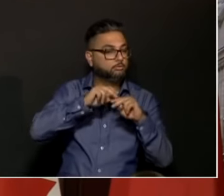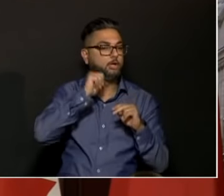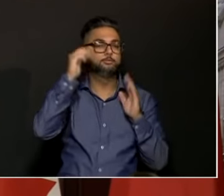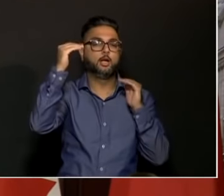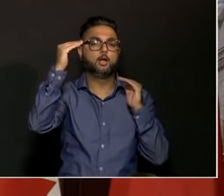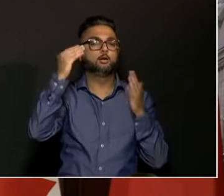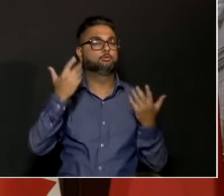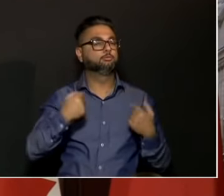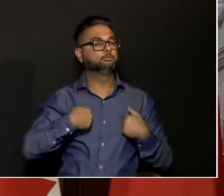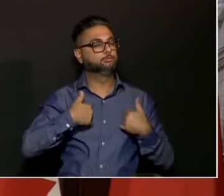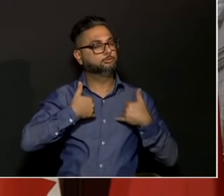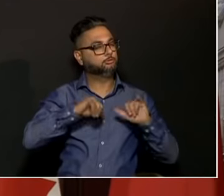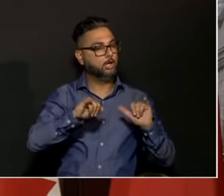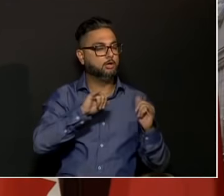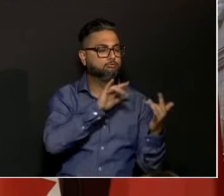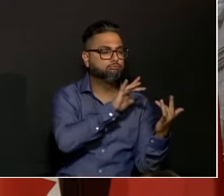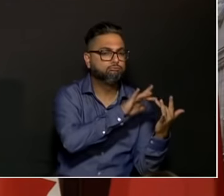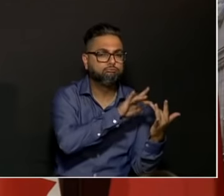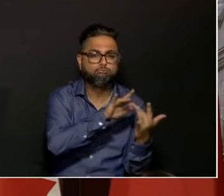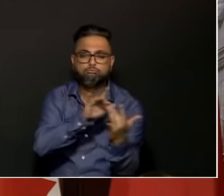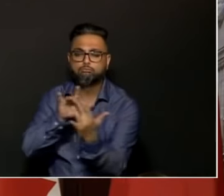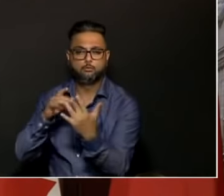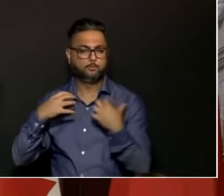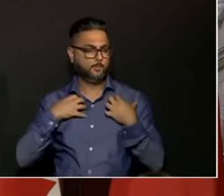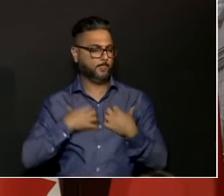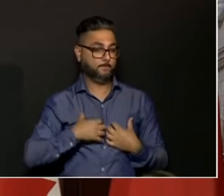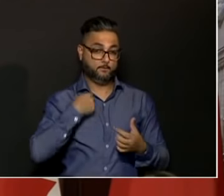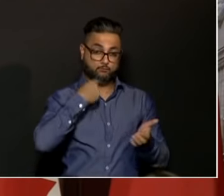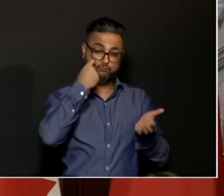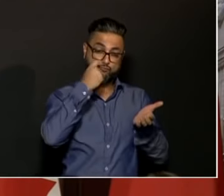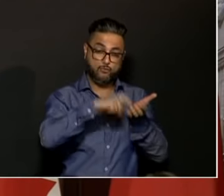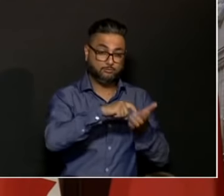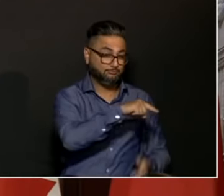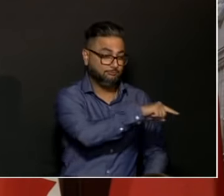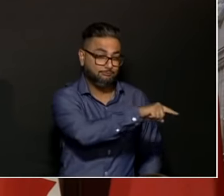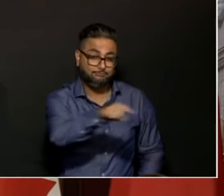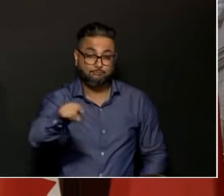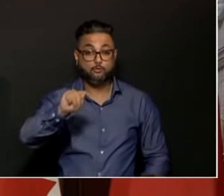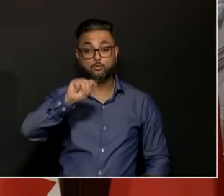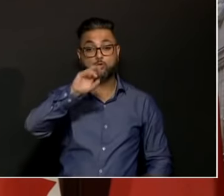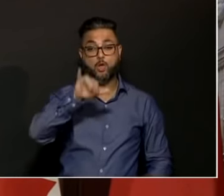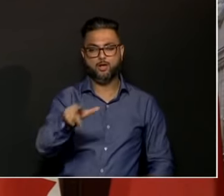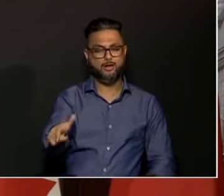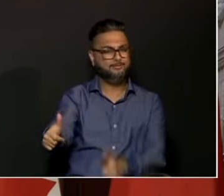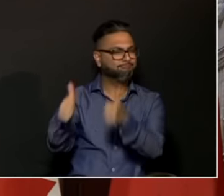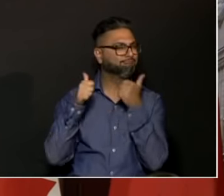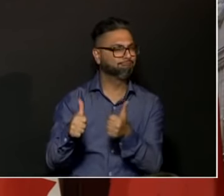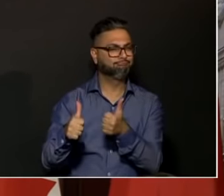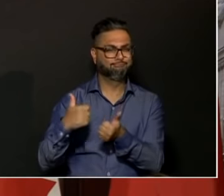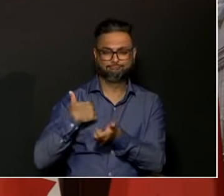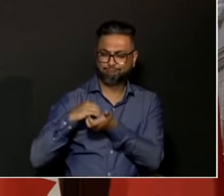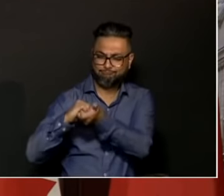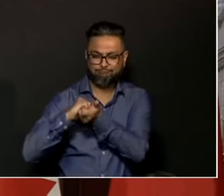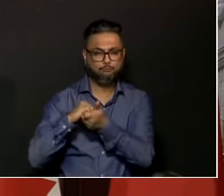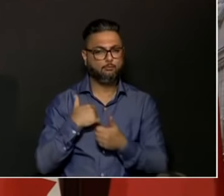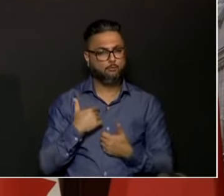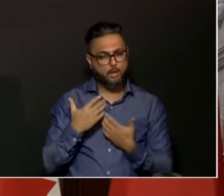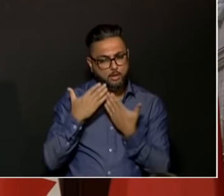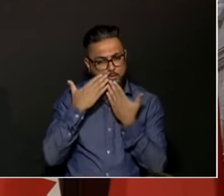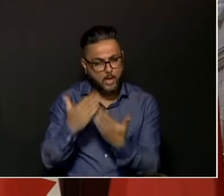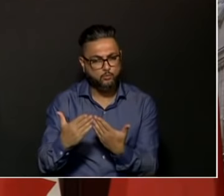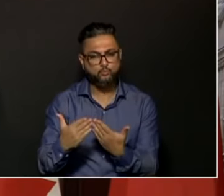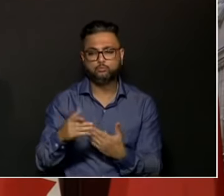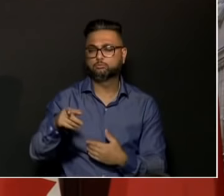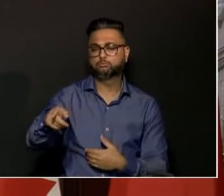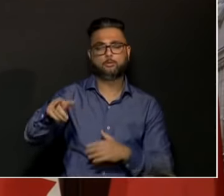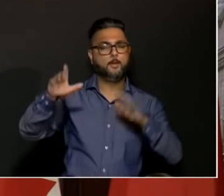communication. The mayor, I got to give him a shout out. Mayor Tory's just been a phenomenal partner. I couldn't ask for a better person to partner